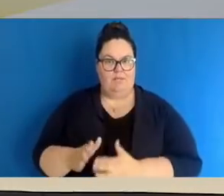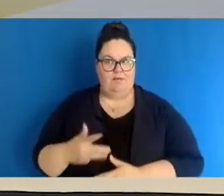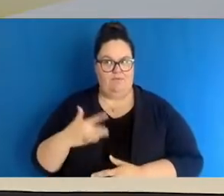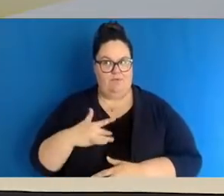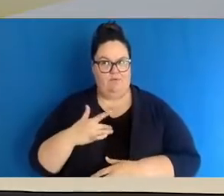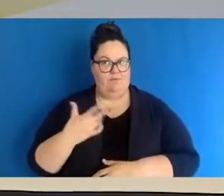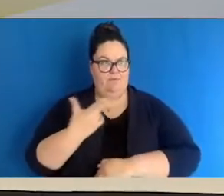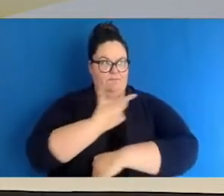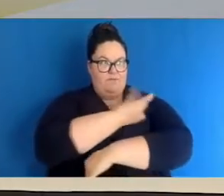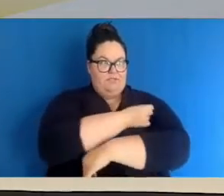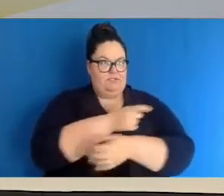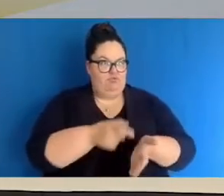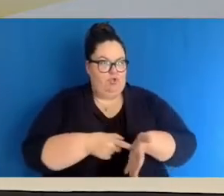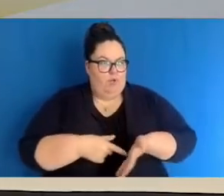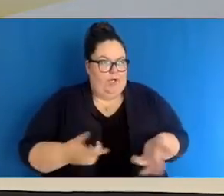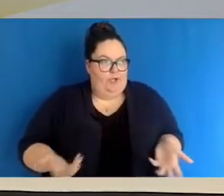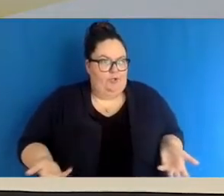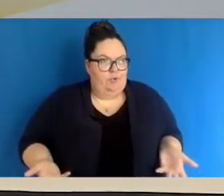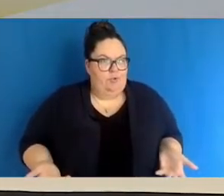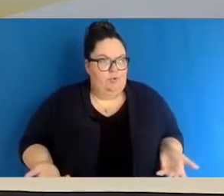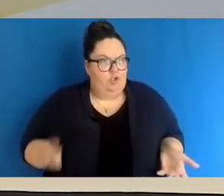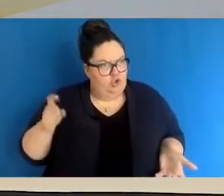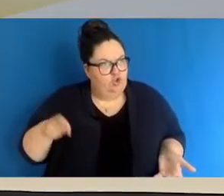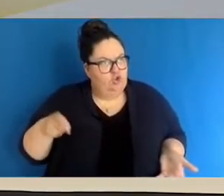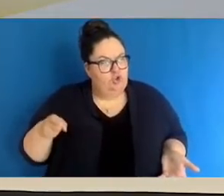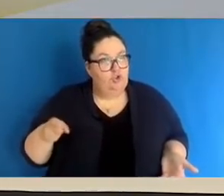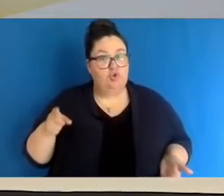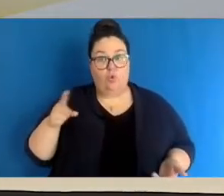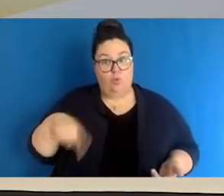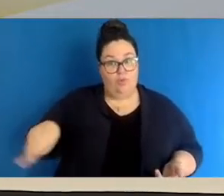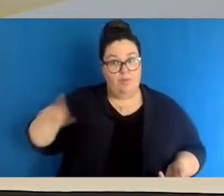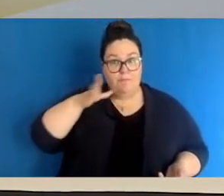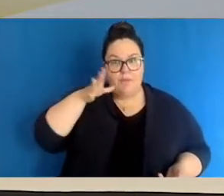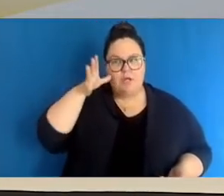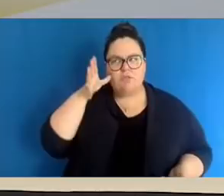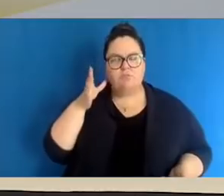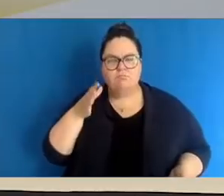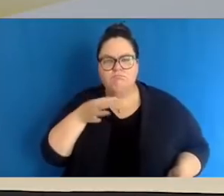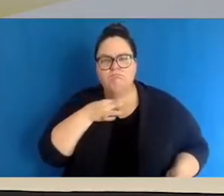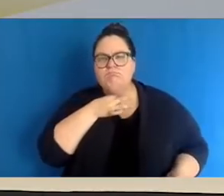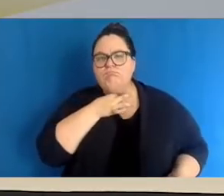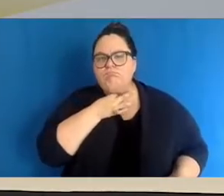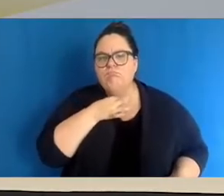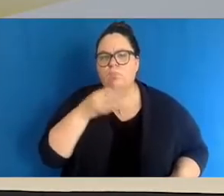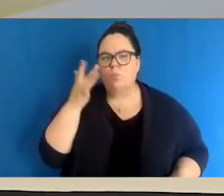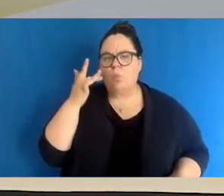vaccination mandate. And so I'd just like, for those parents who want to know why in this province we don't